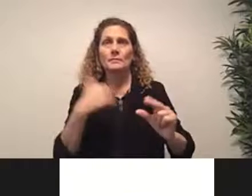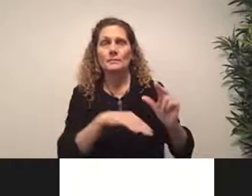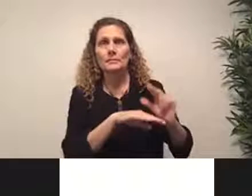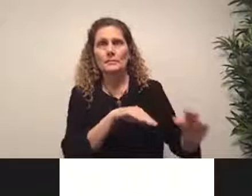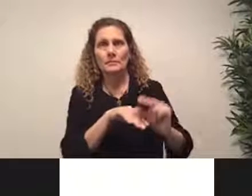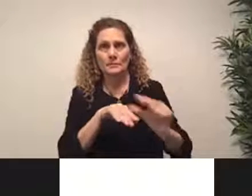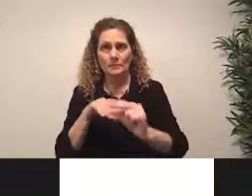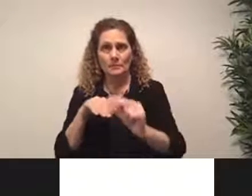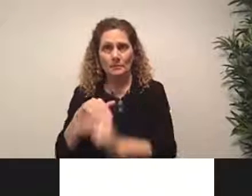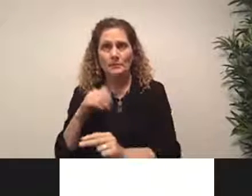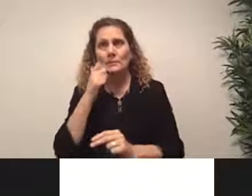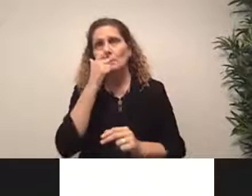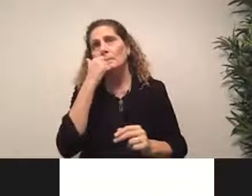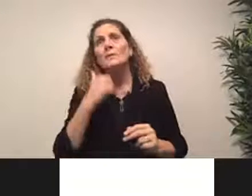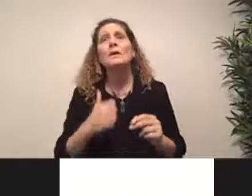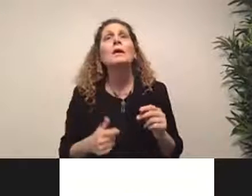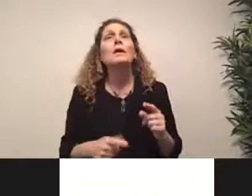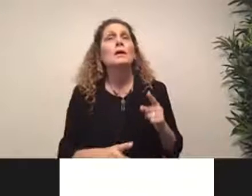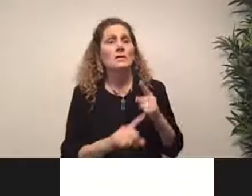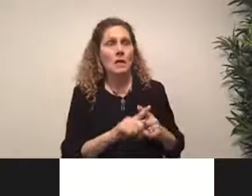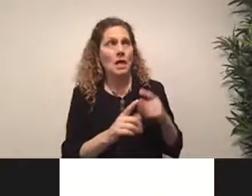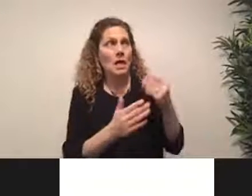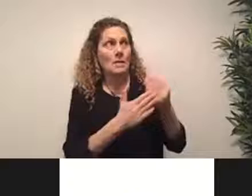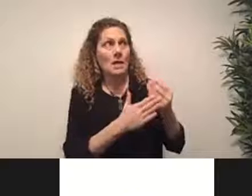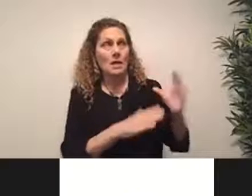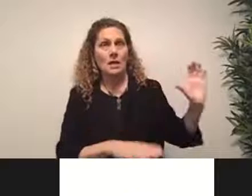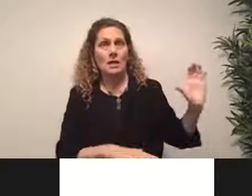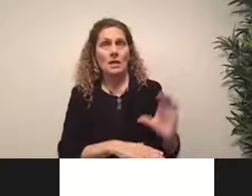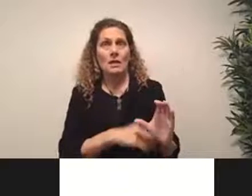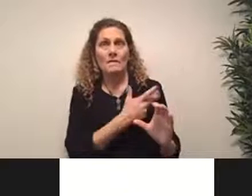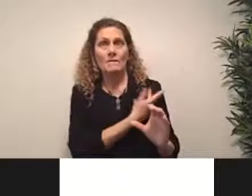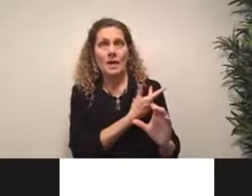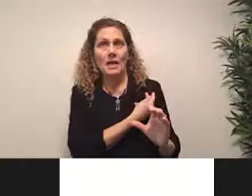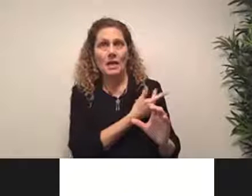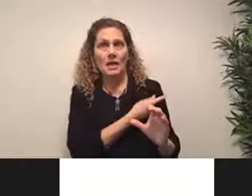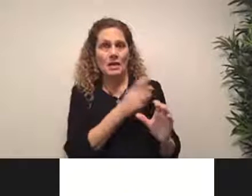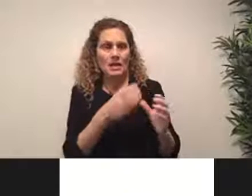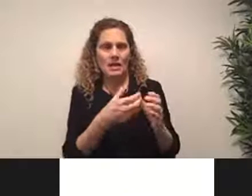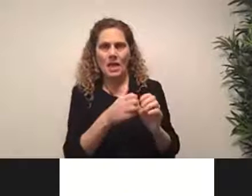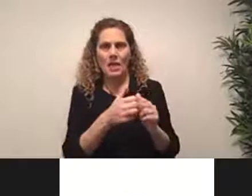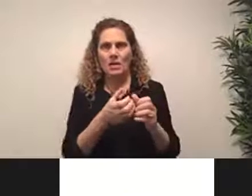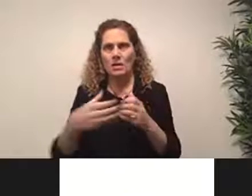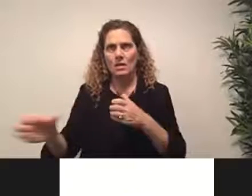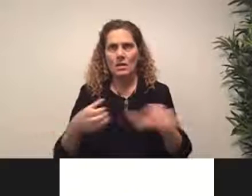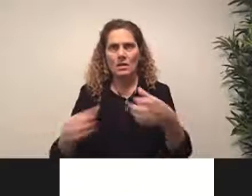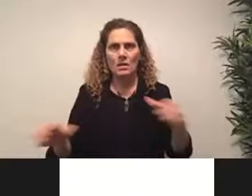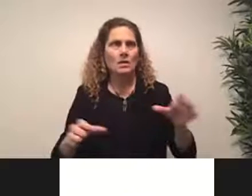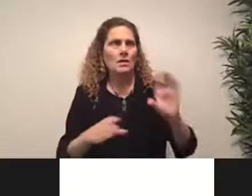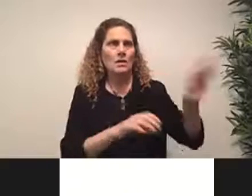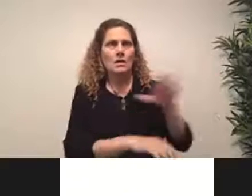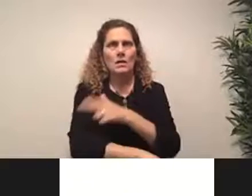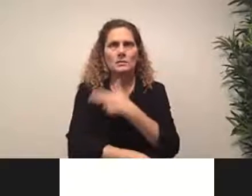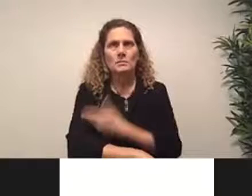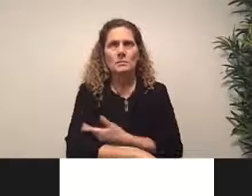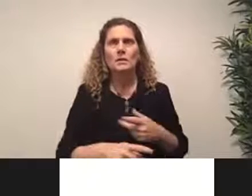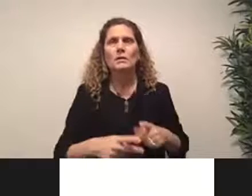federal system that's extremely detailed. So we're going to have hospital systems, we're going to have FQHCs, we are going to have Walgreens